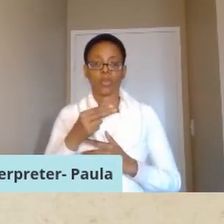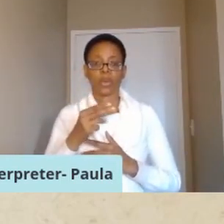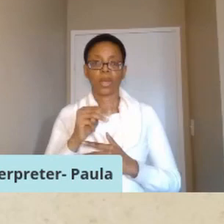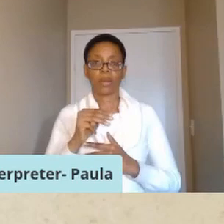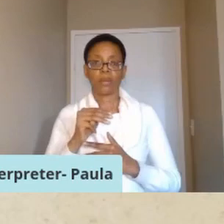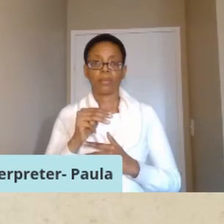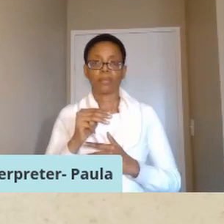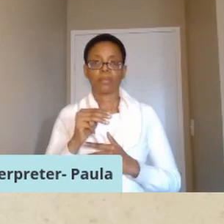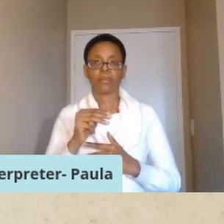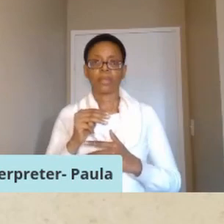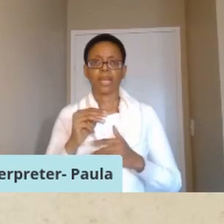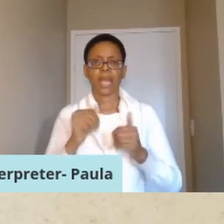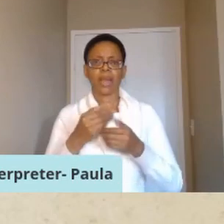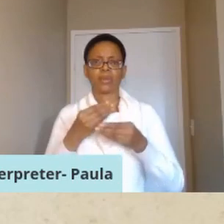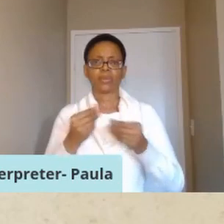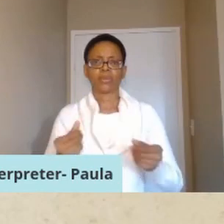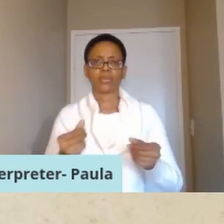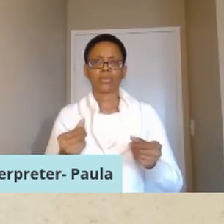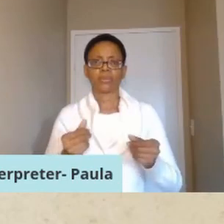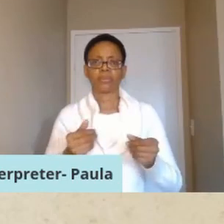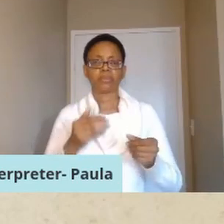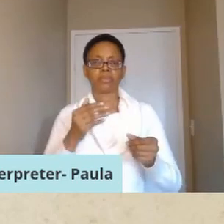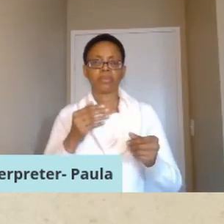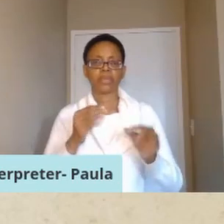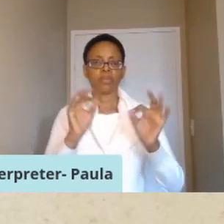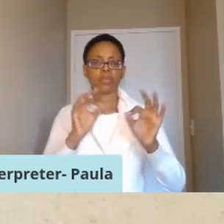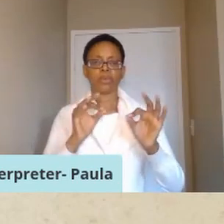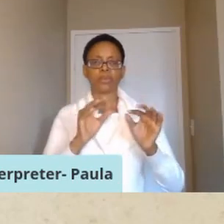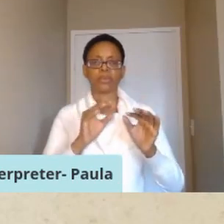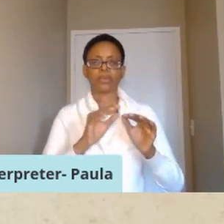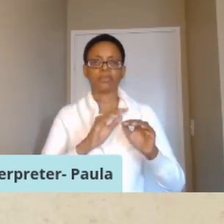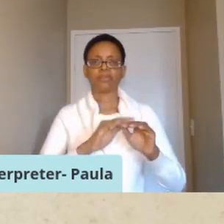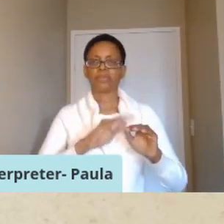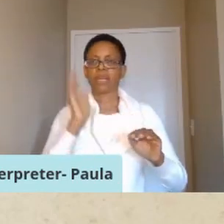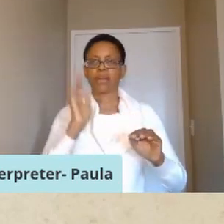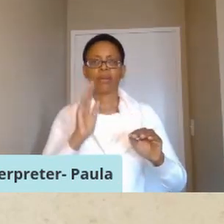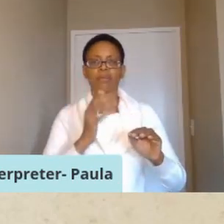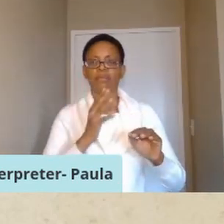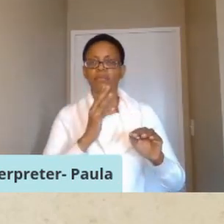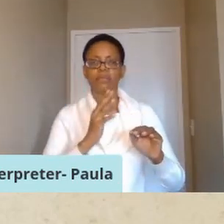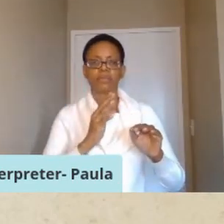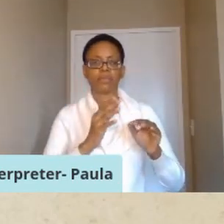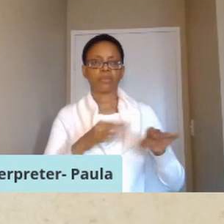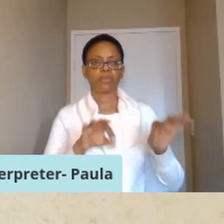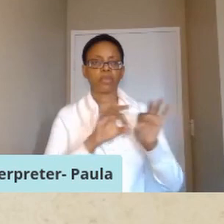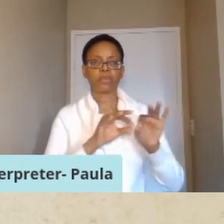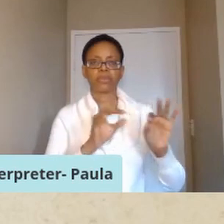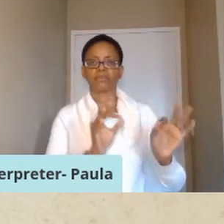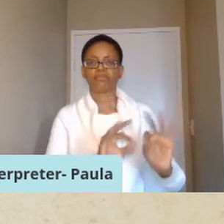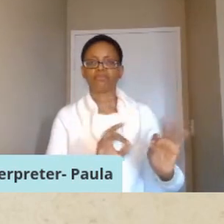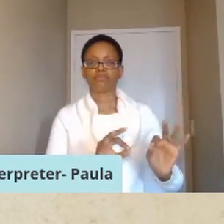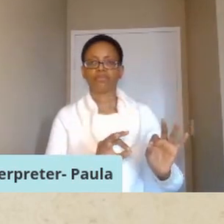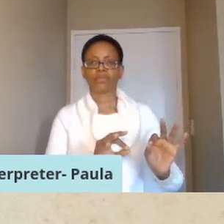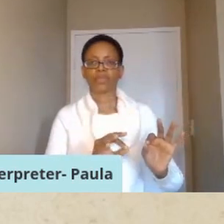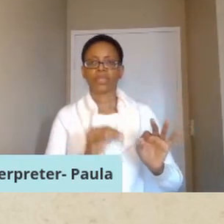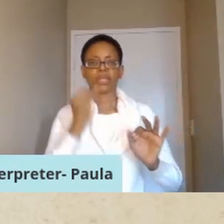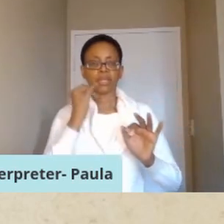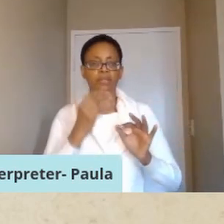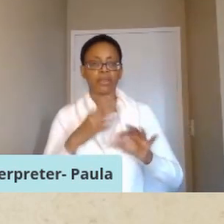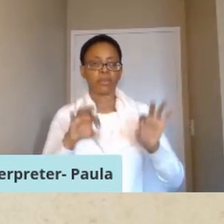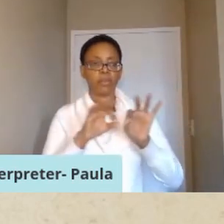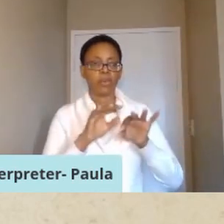no importance. The more importance is given it, the more it grows and